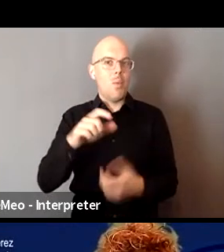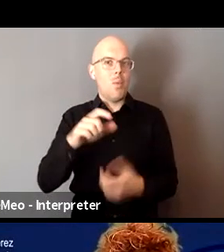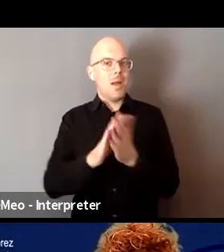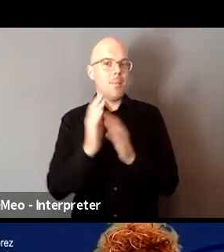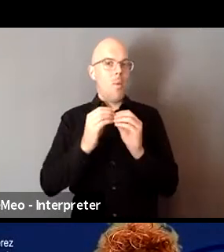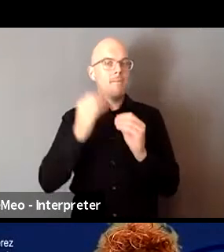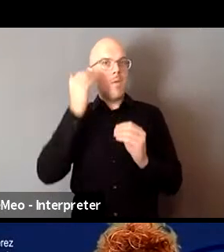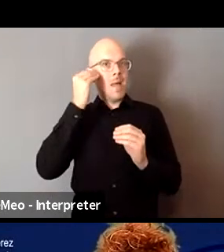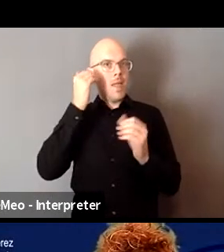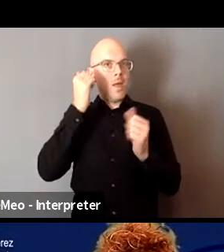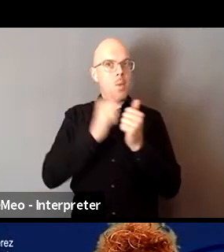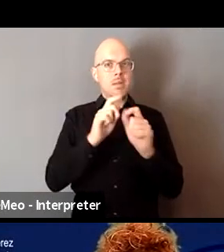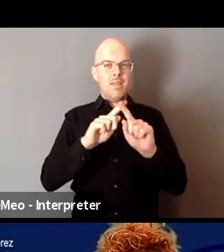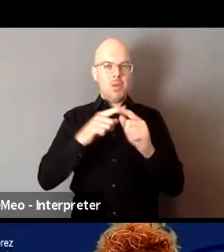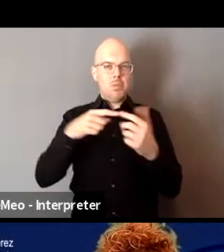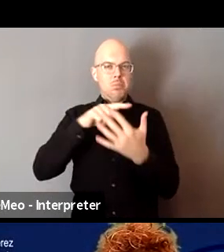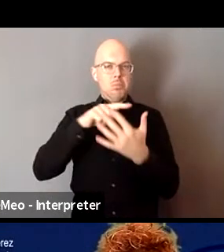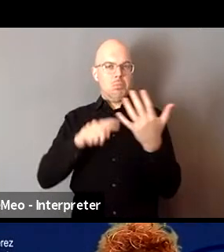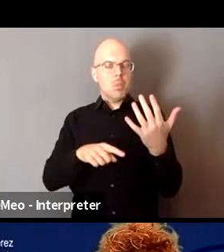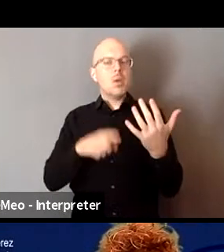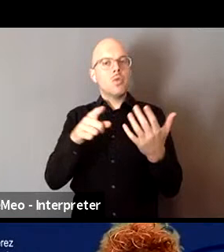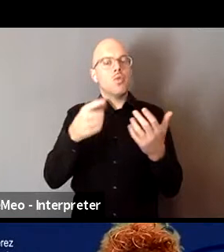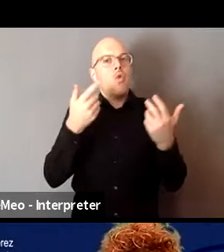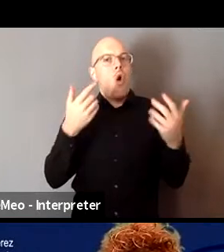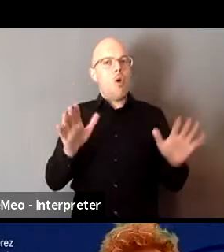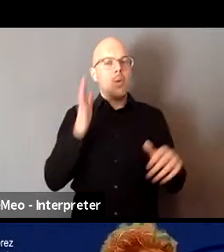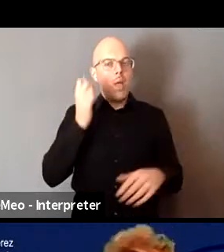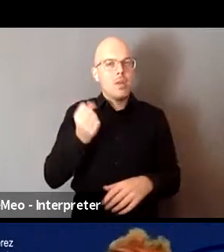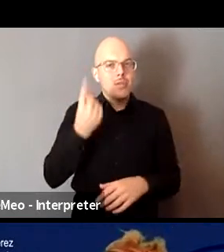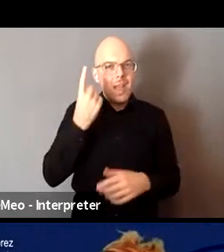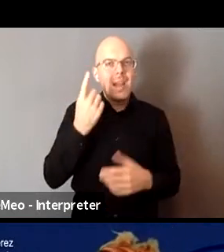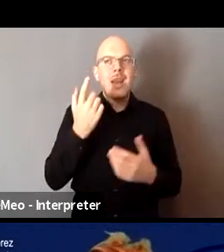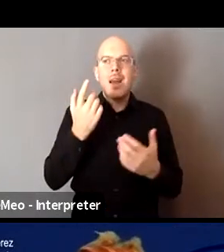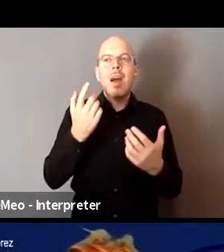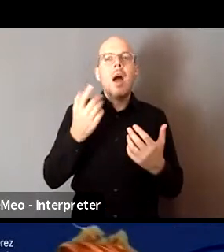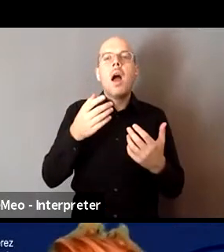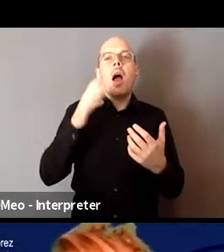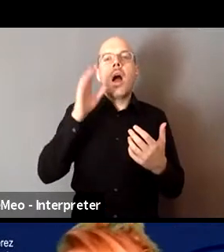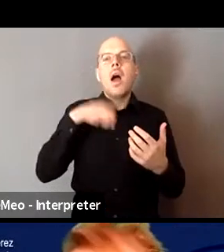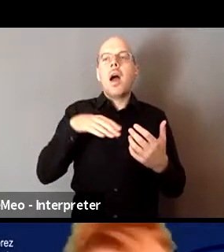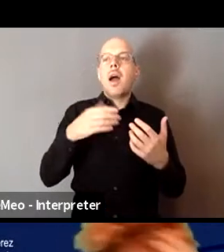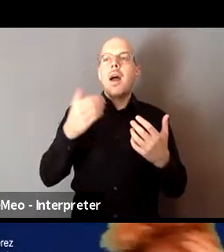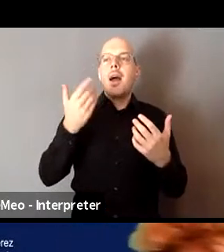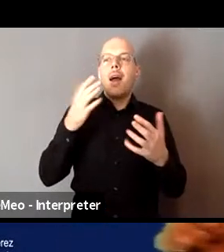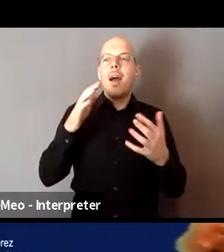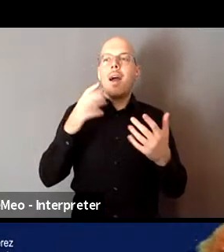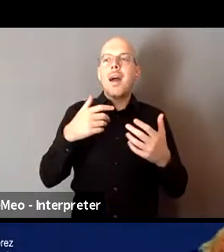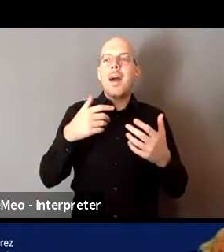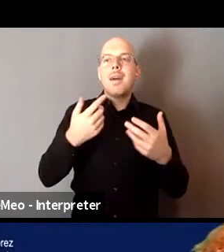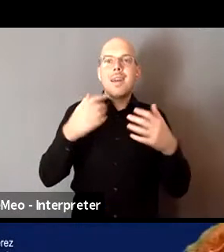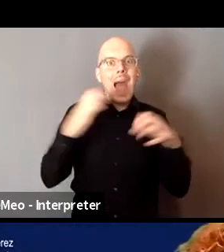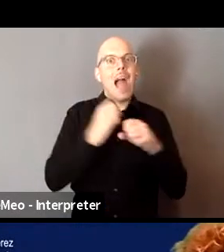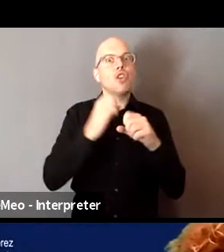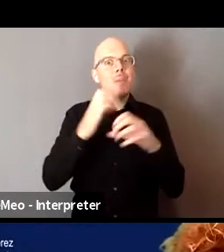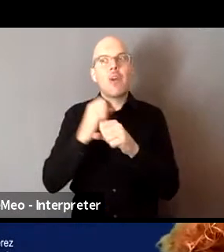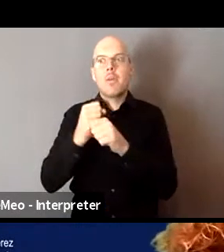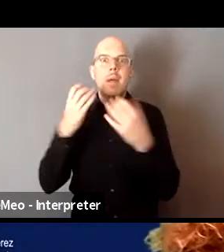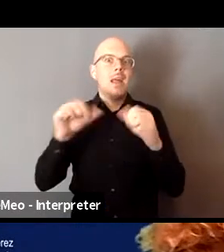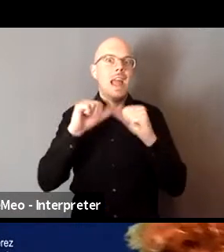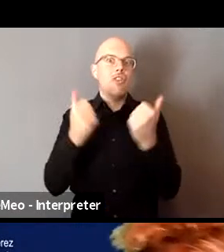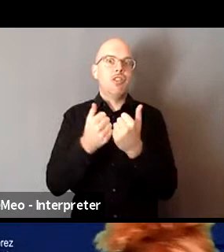give you a head start, because you'll understand, because you'll get mowed down by acronyms as these were, and every